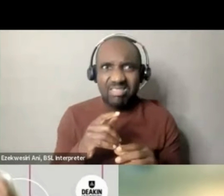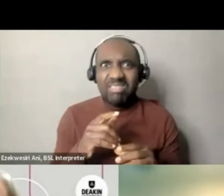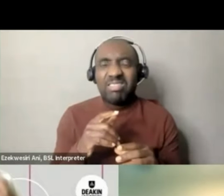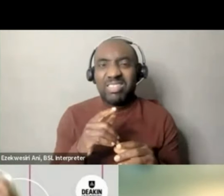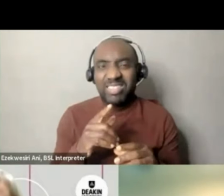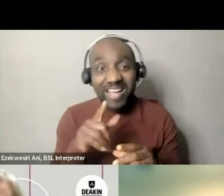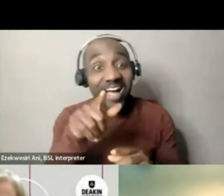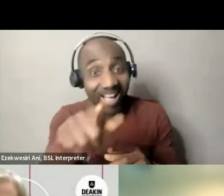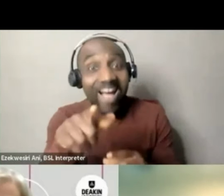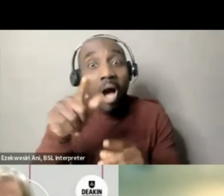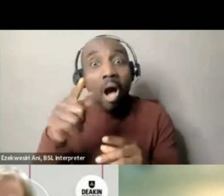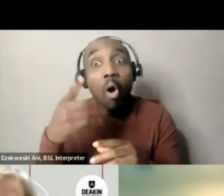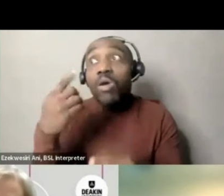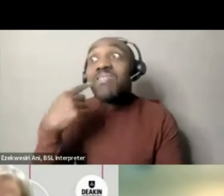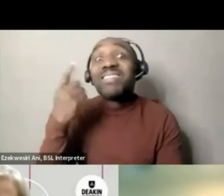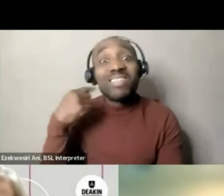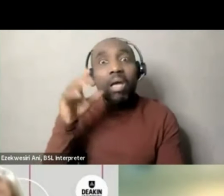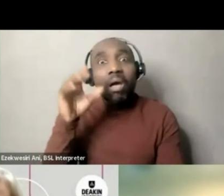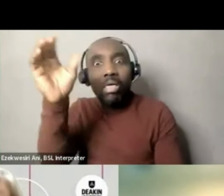beaut thunderstorm yesterday.